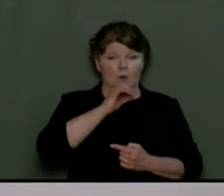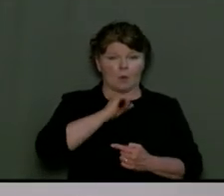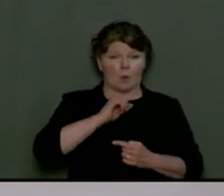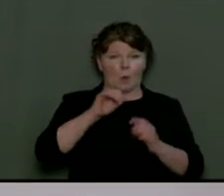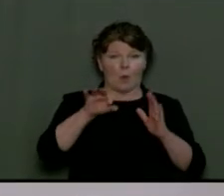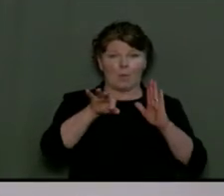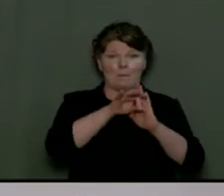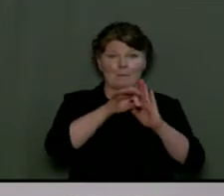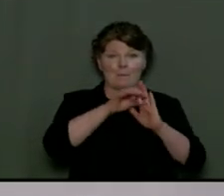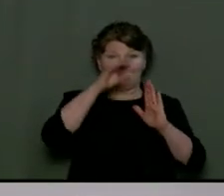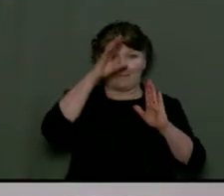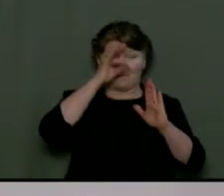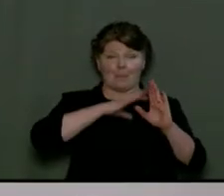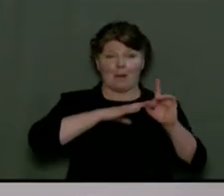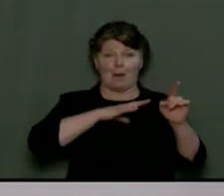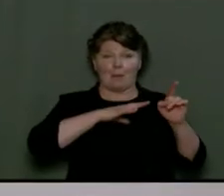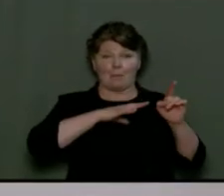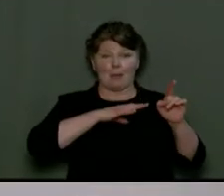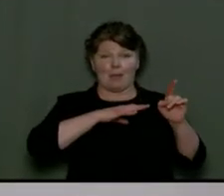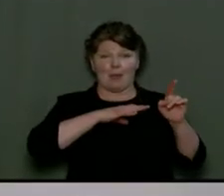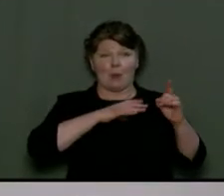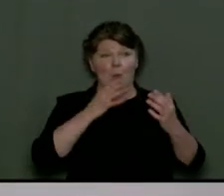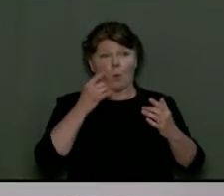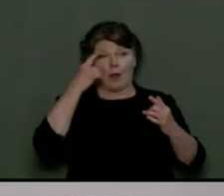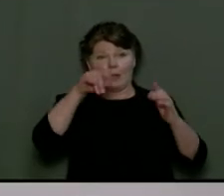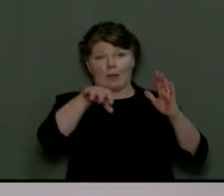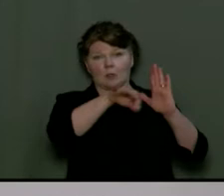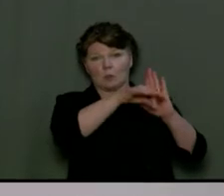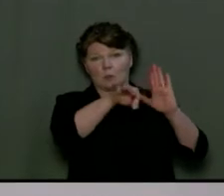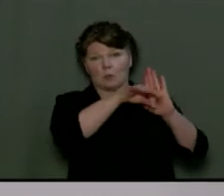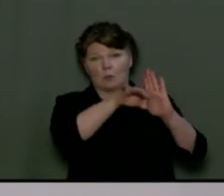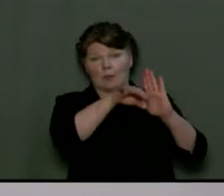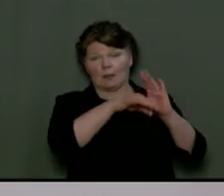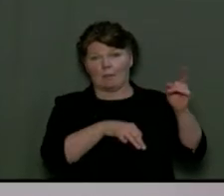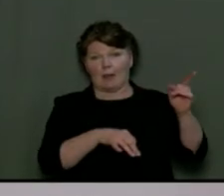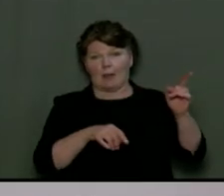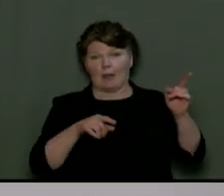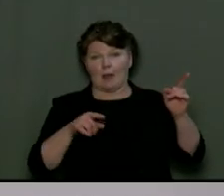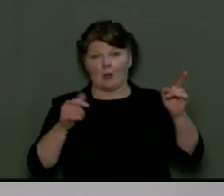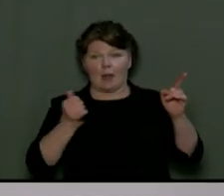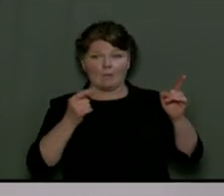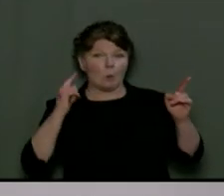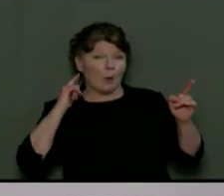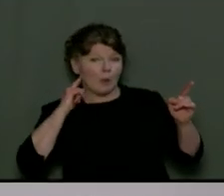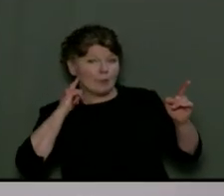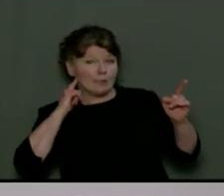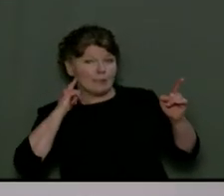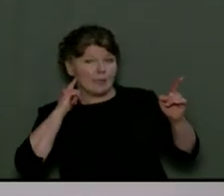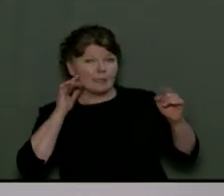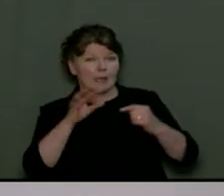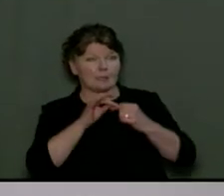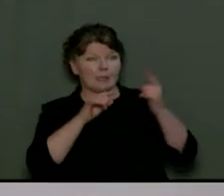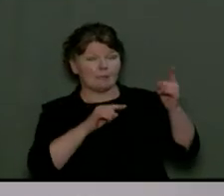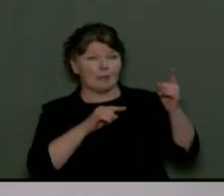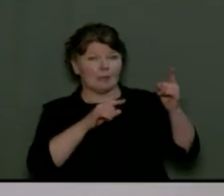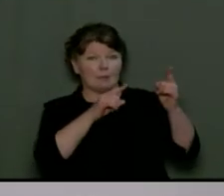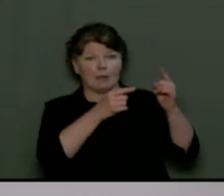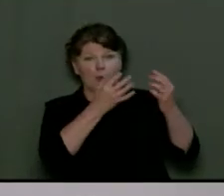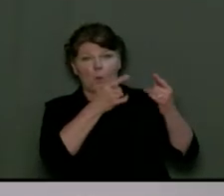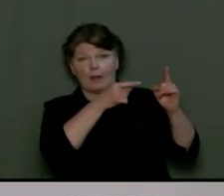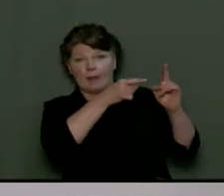bellman who was in the belfry, had their ears posted up against the